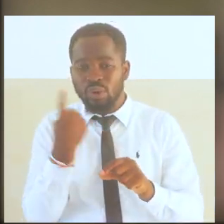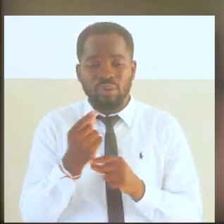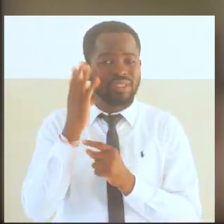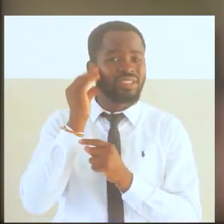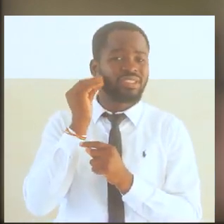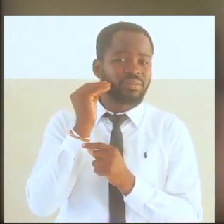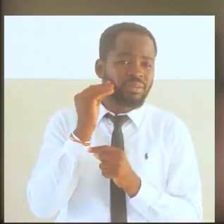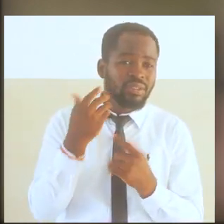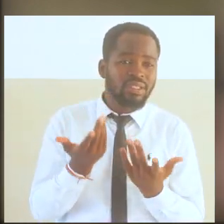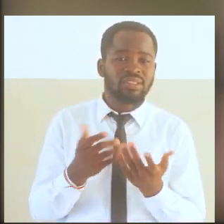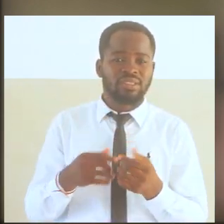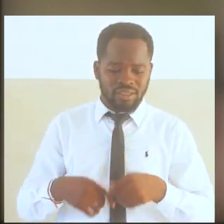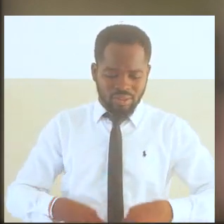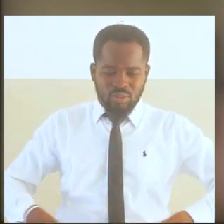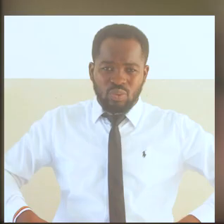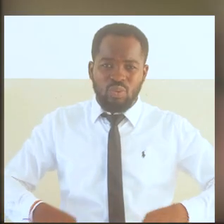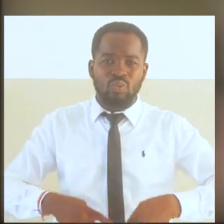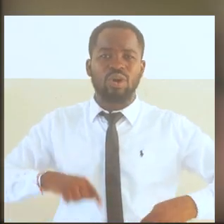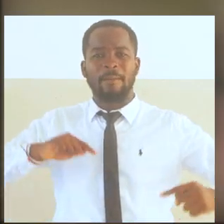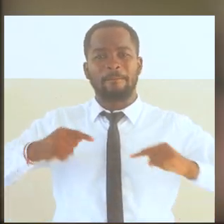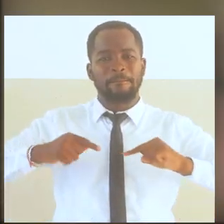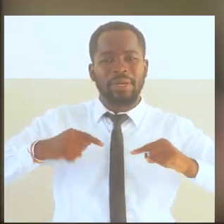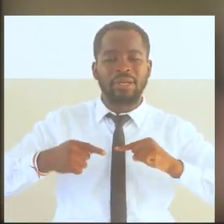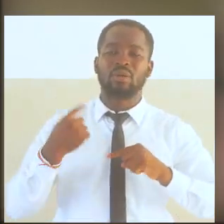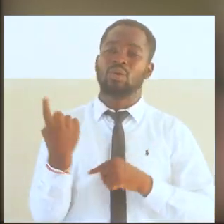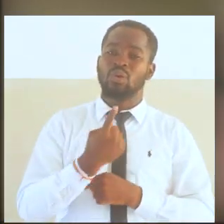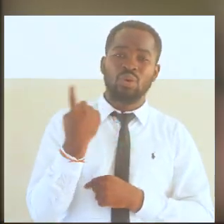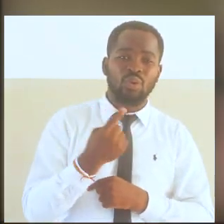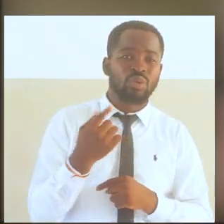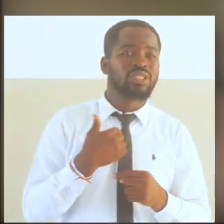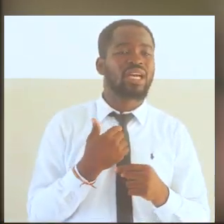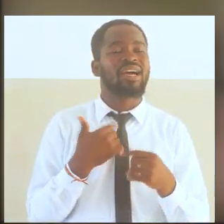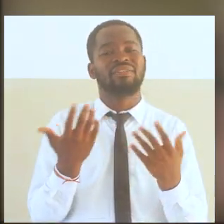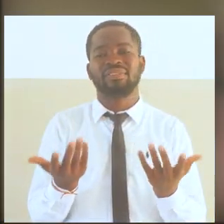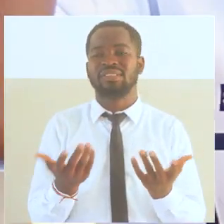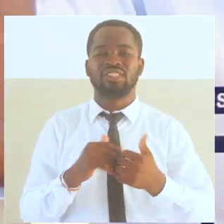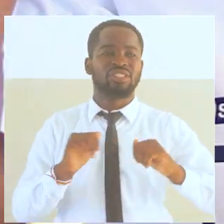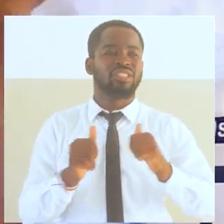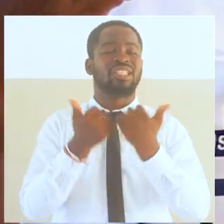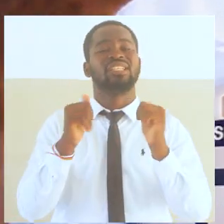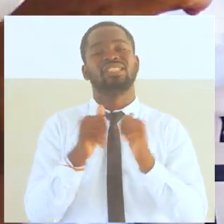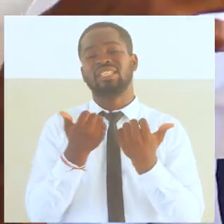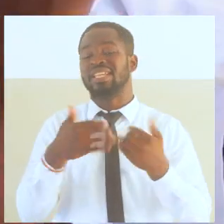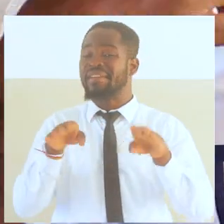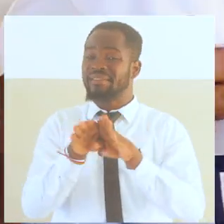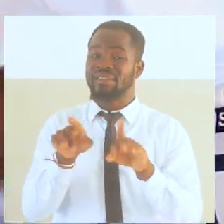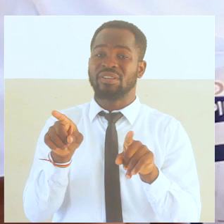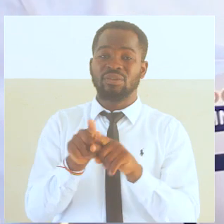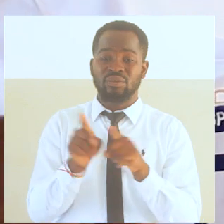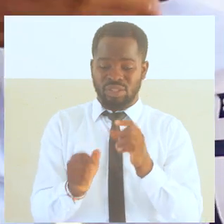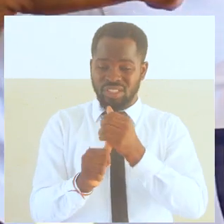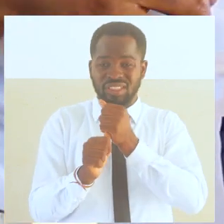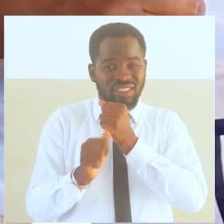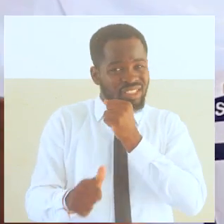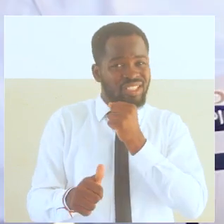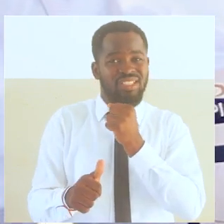pains, always having challenges even with the shunt in the head, right